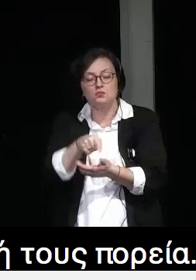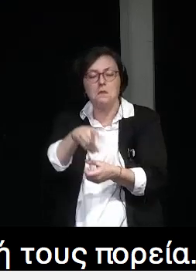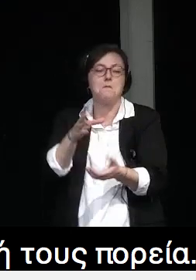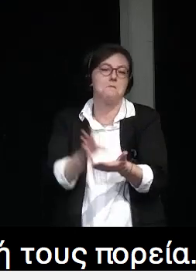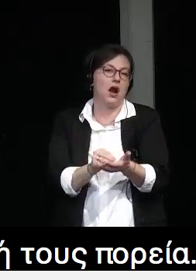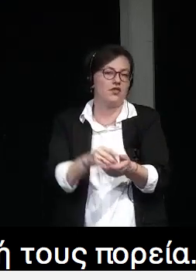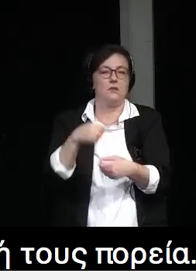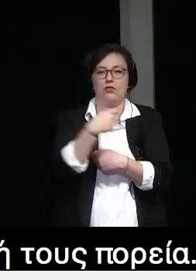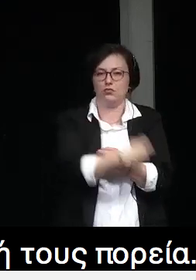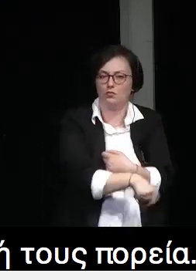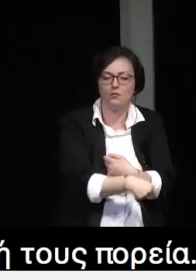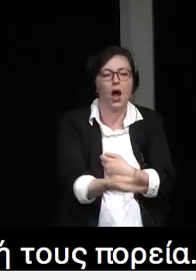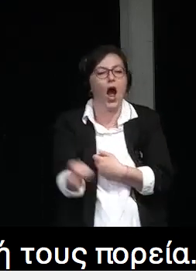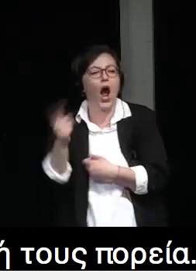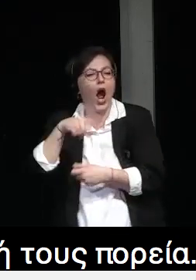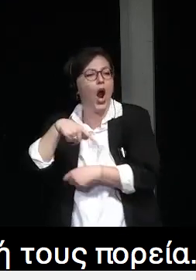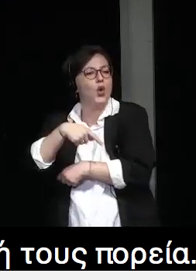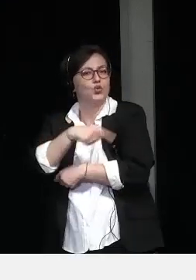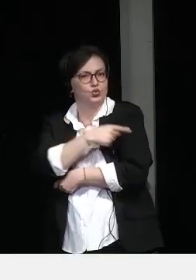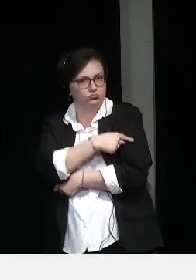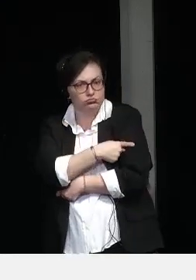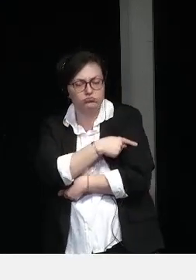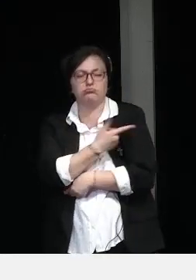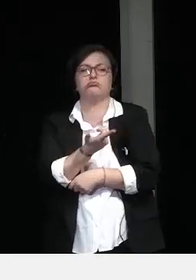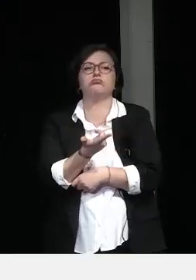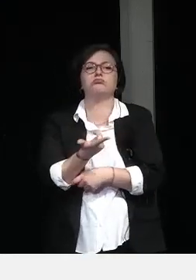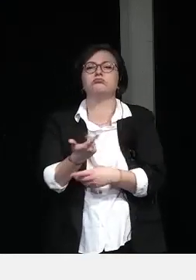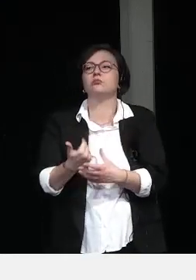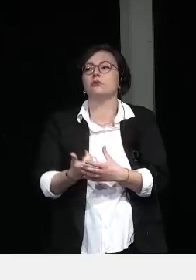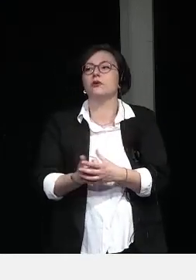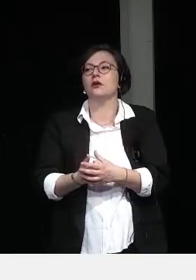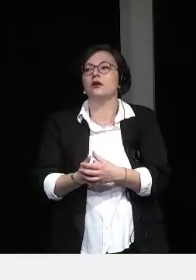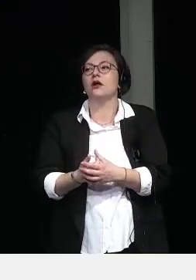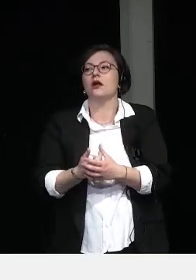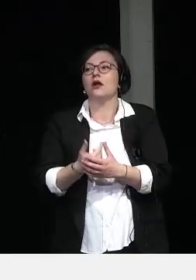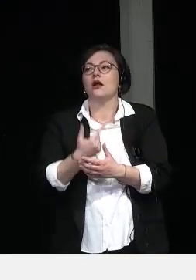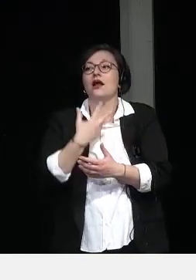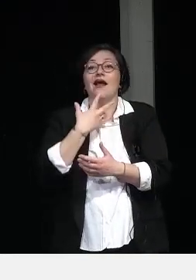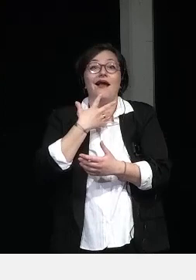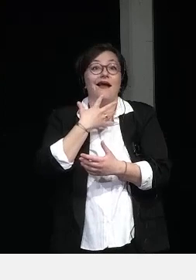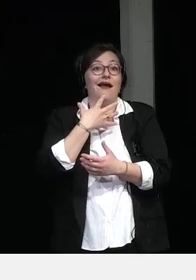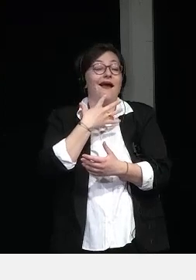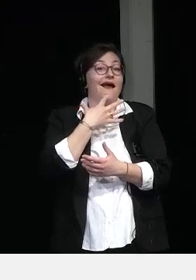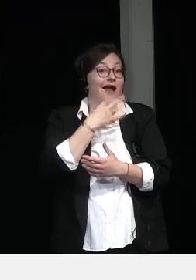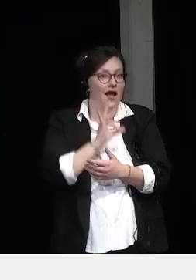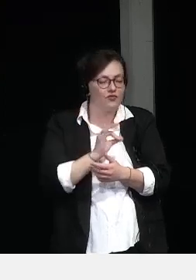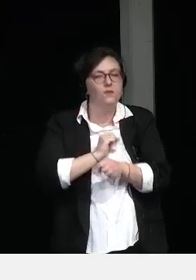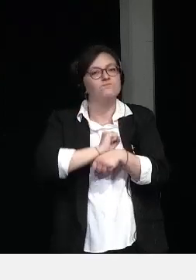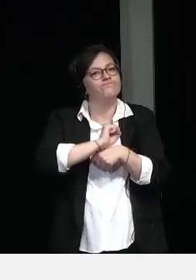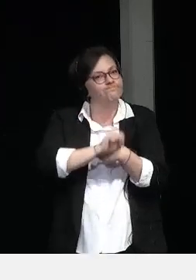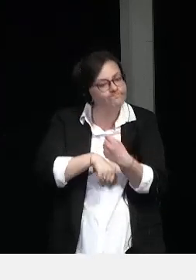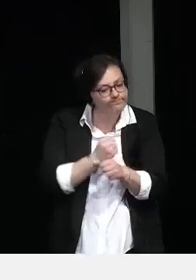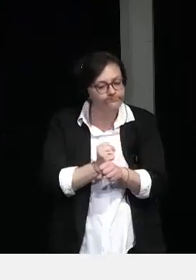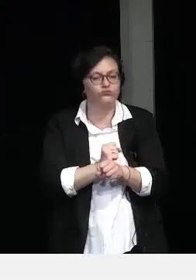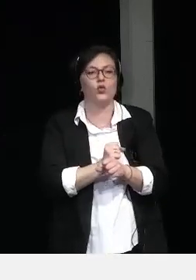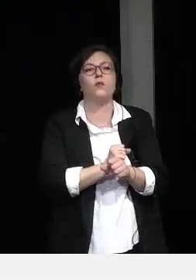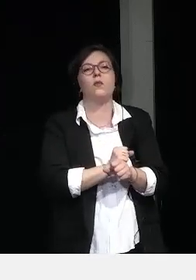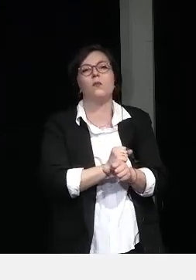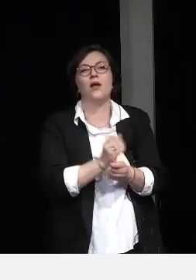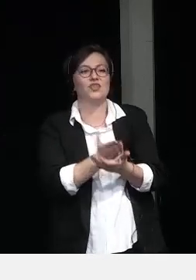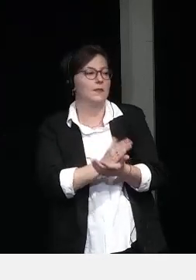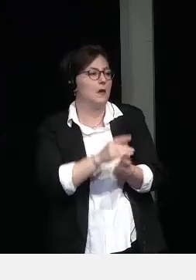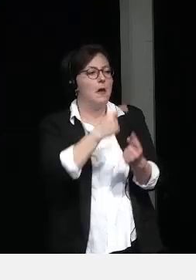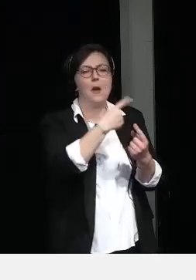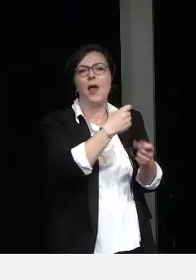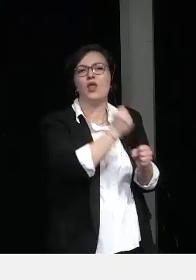parallel path to a professional one. Yes, so, and the training lasts 3 or 4 years before starting,